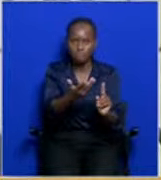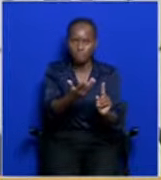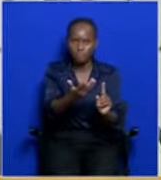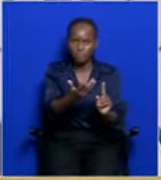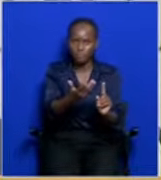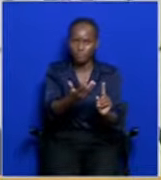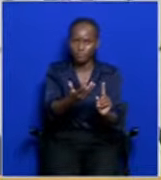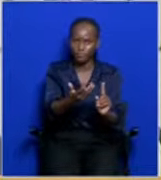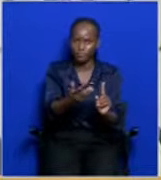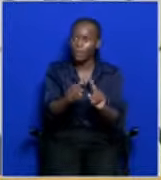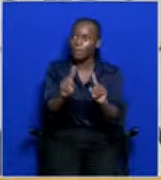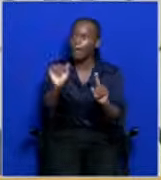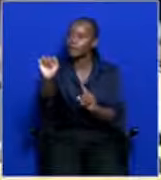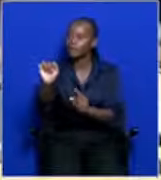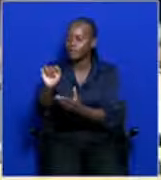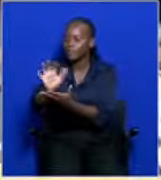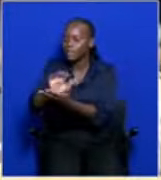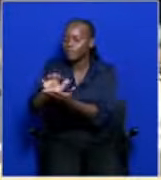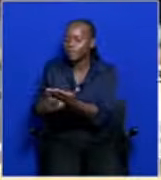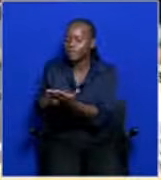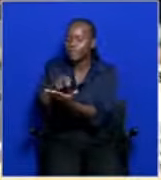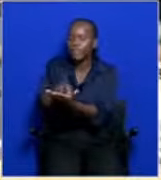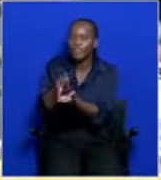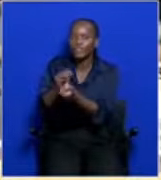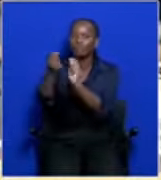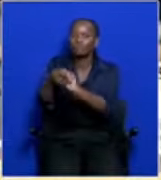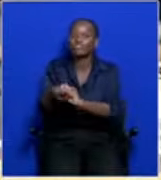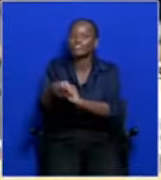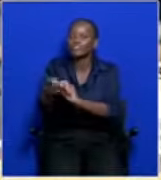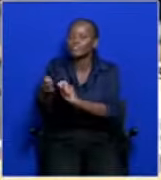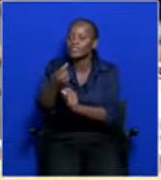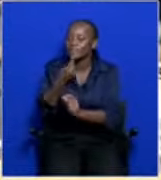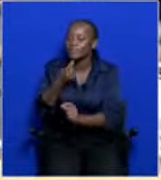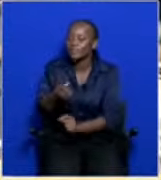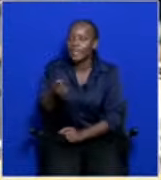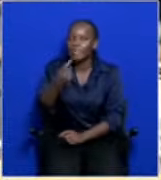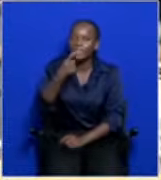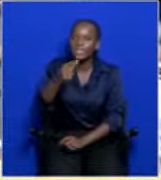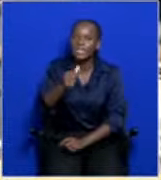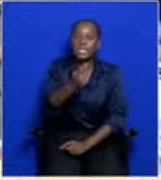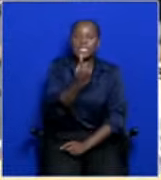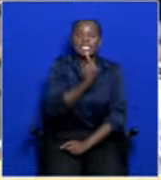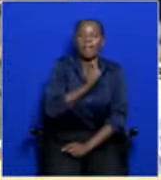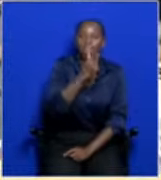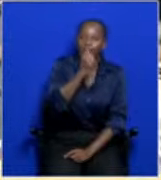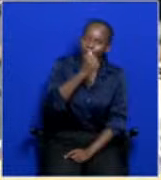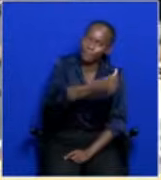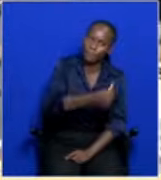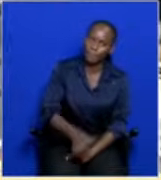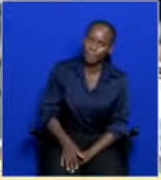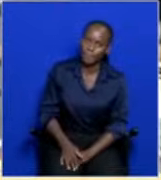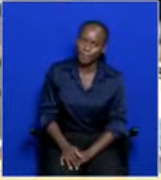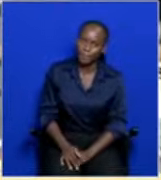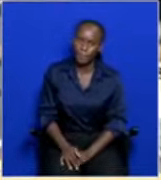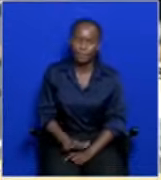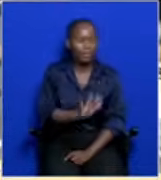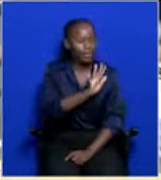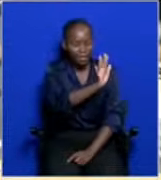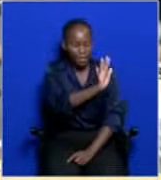changed the scenario as if he escaped. Yes. I guess what I'm asking is what you have in